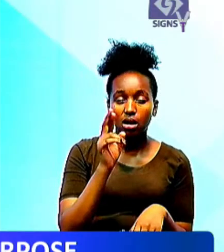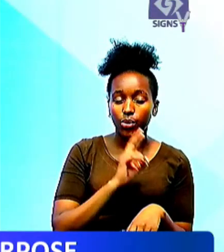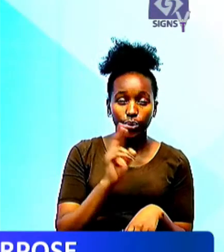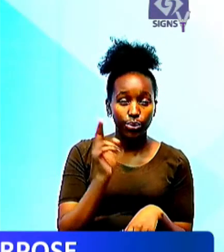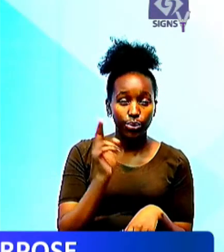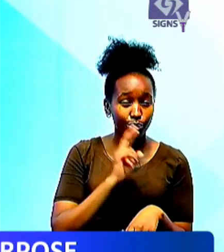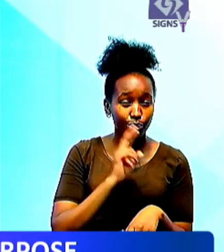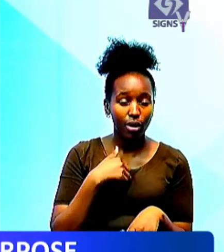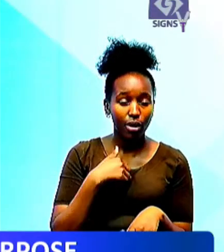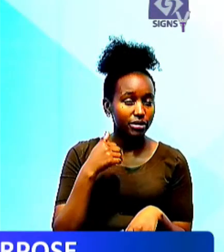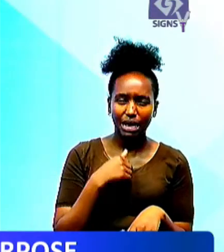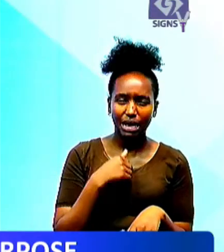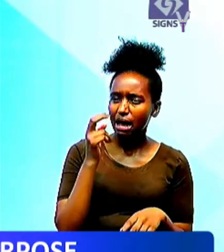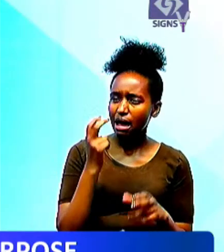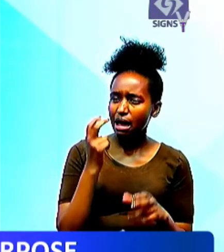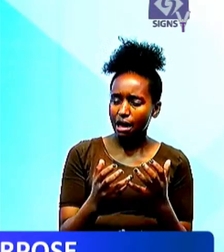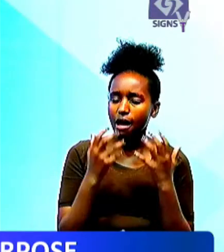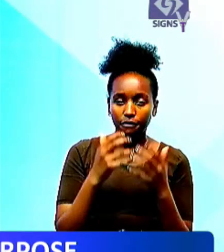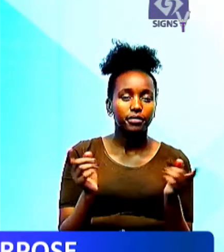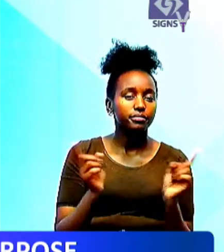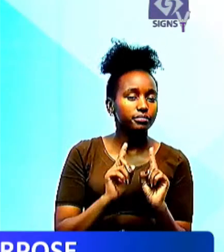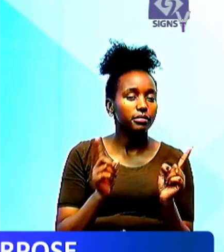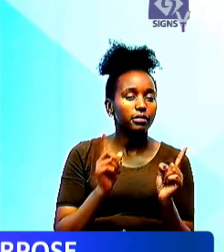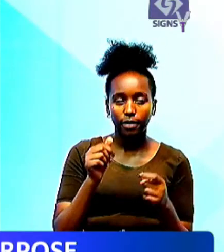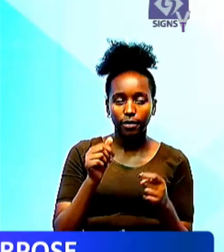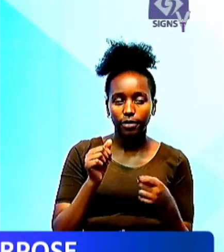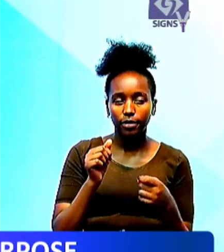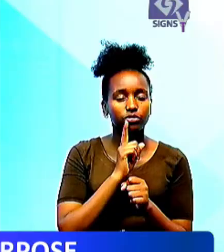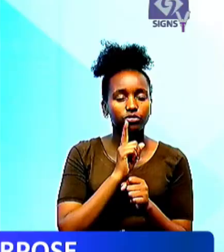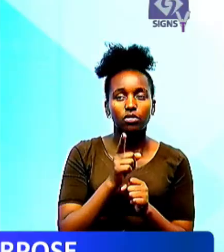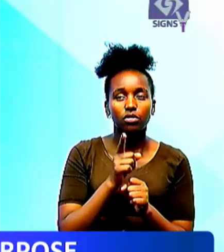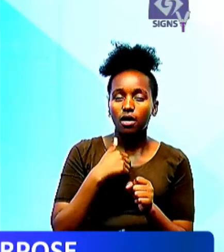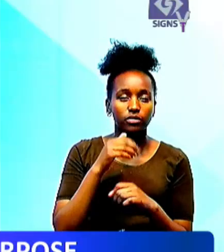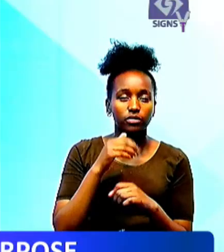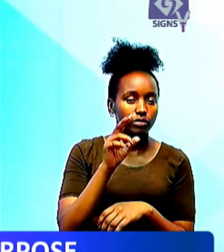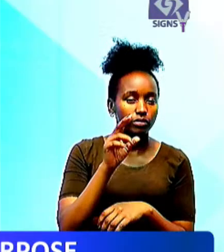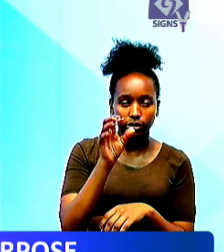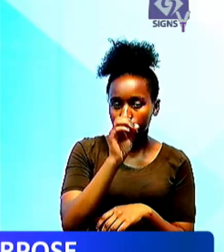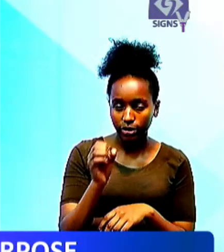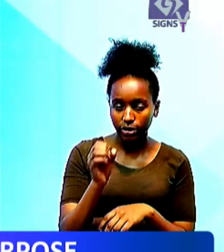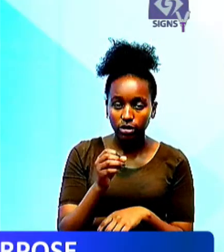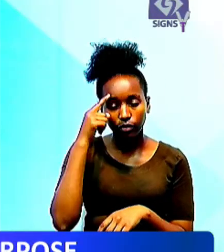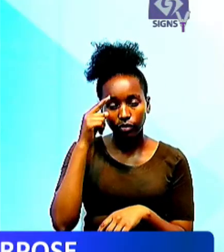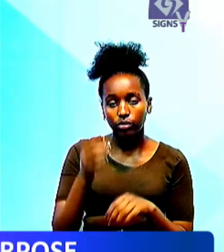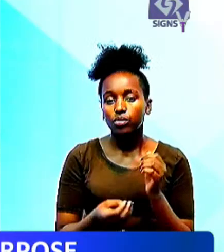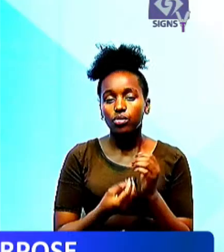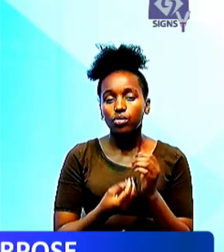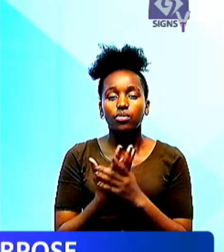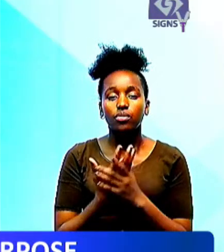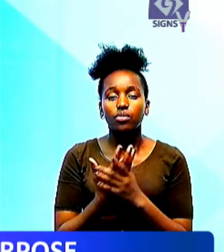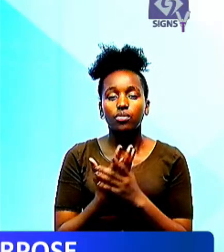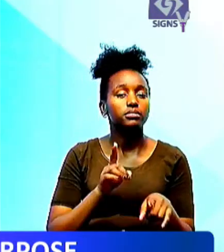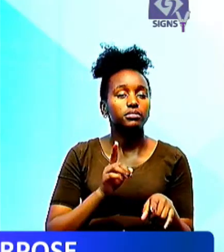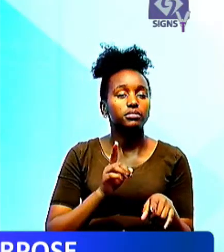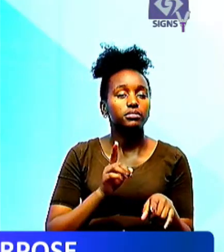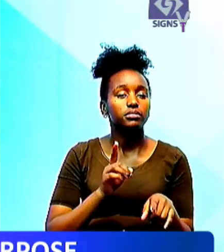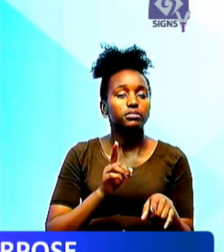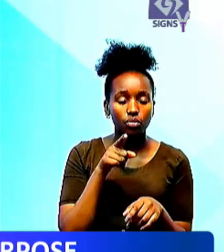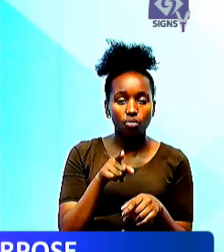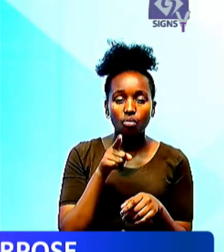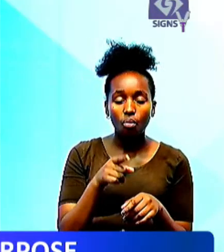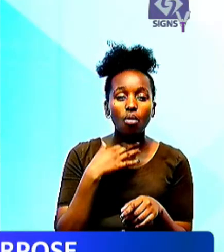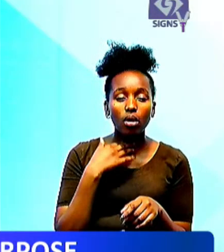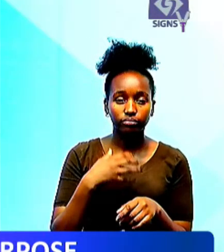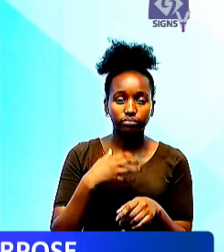in something that preserves your capital. You have 20% for growth. And as you retire and you know this is where you're depending, move to